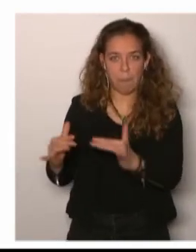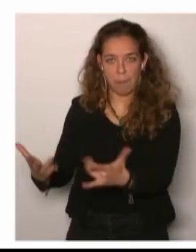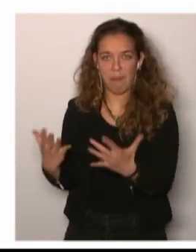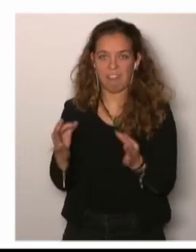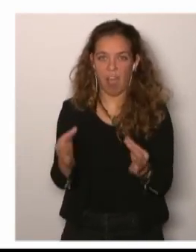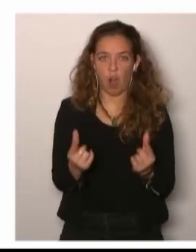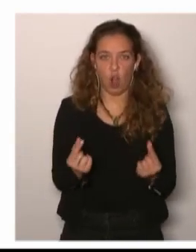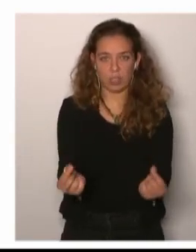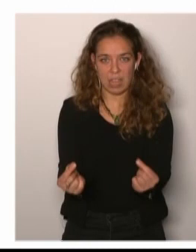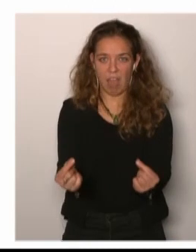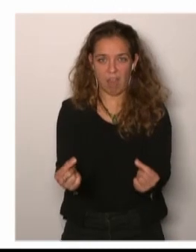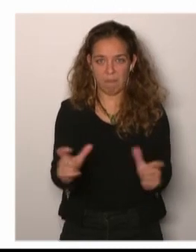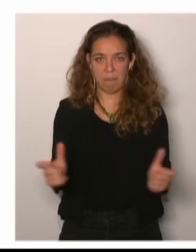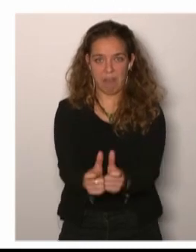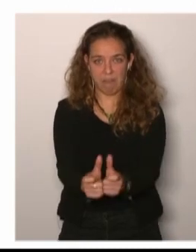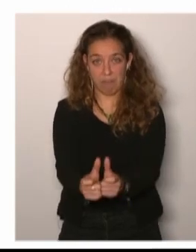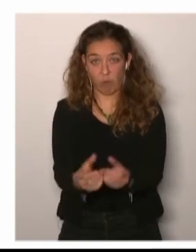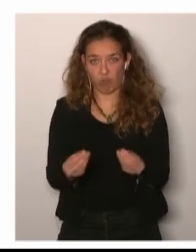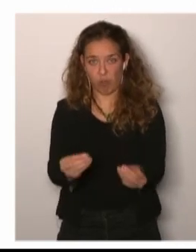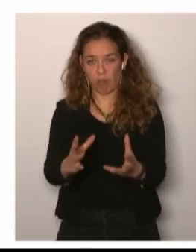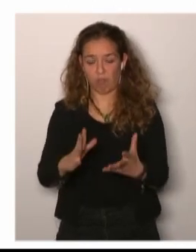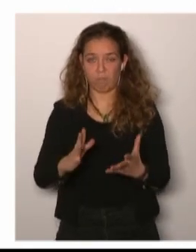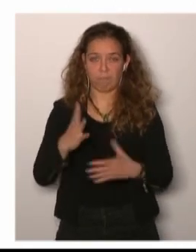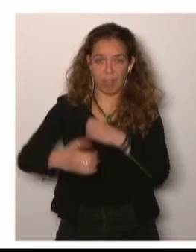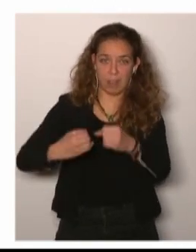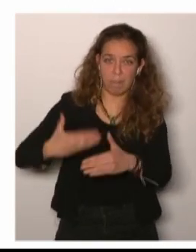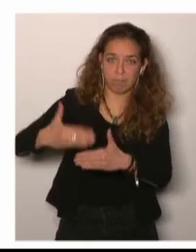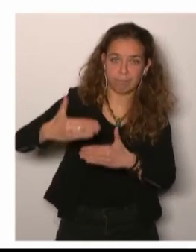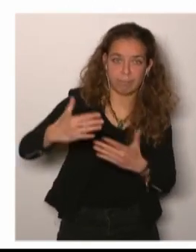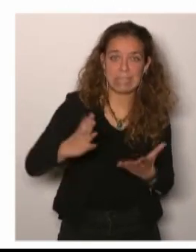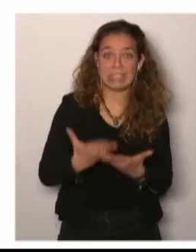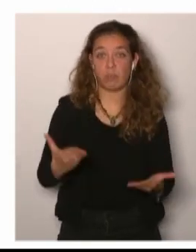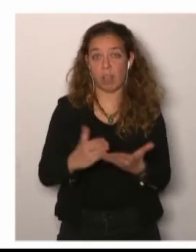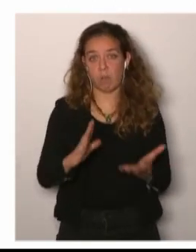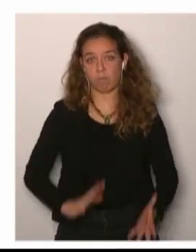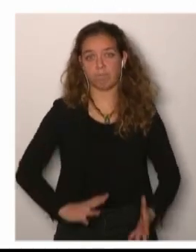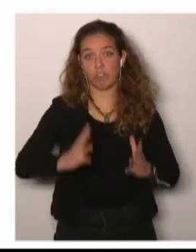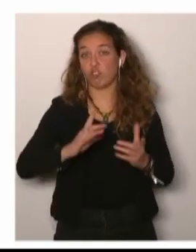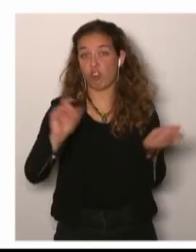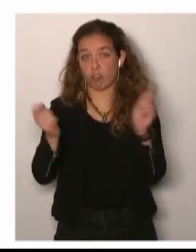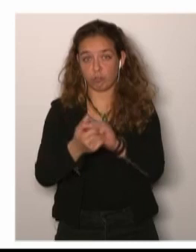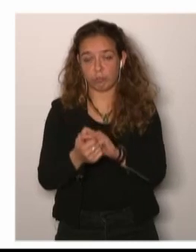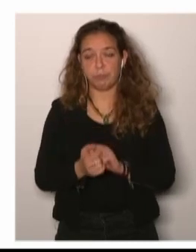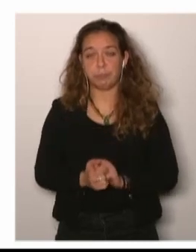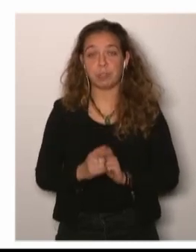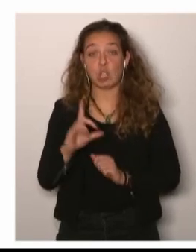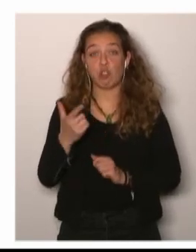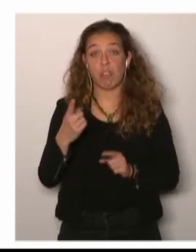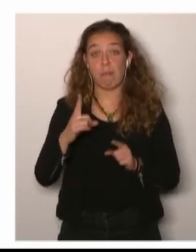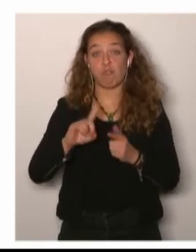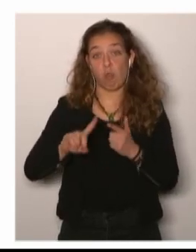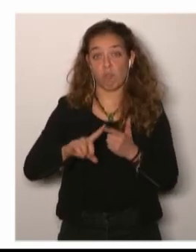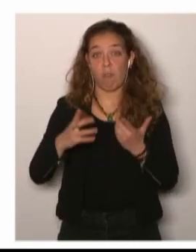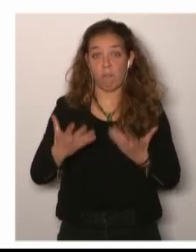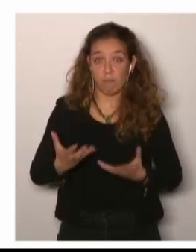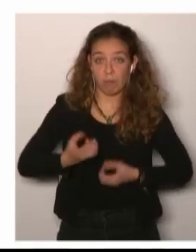to change the situation. Second point I'd like to make is that there's a focus on prevention, bringing